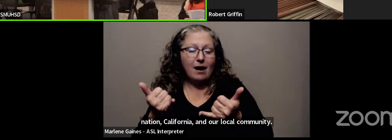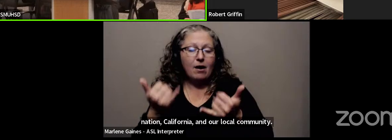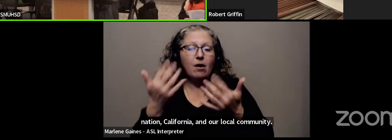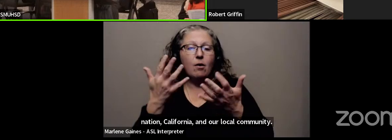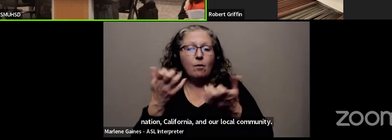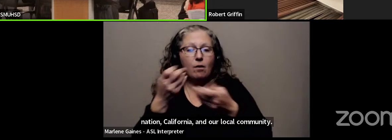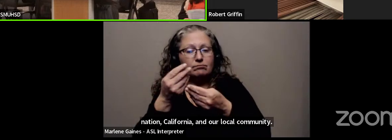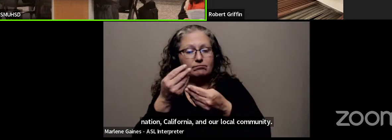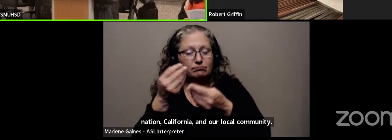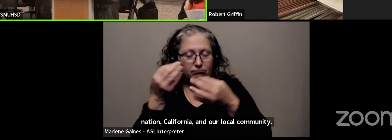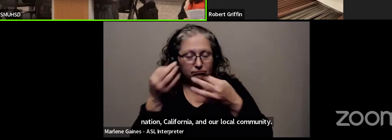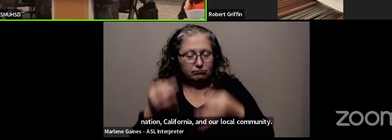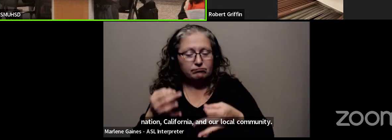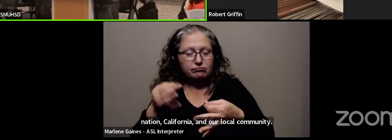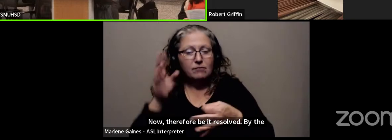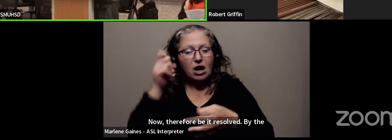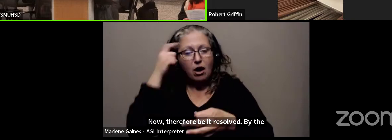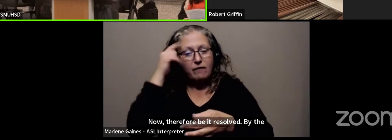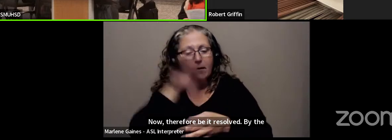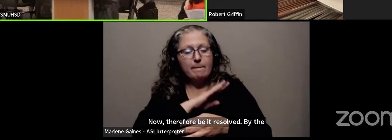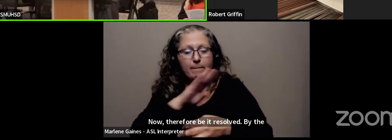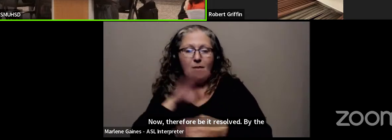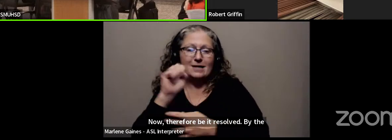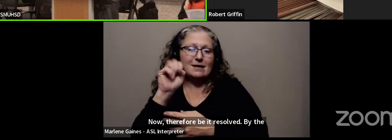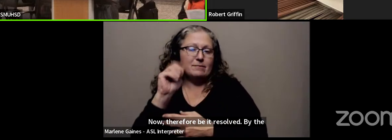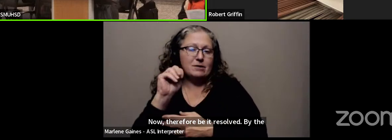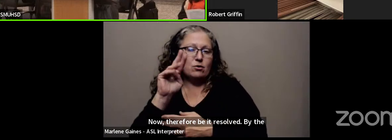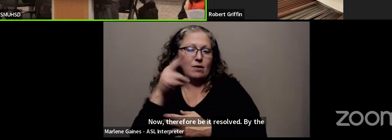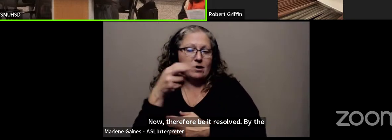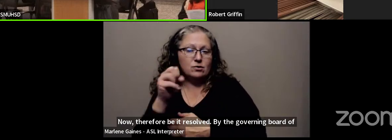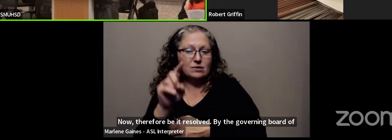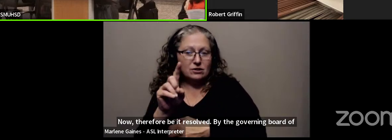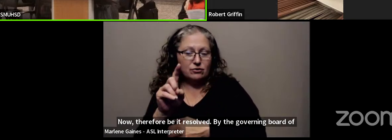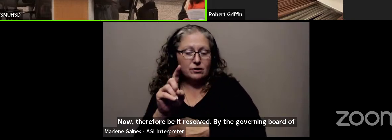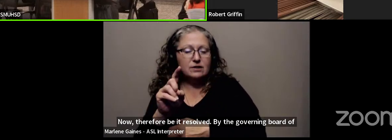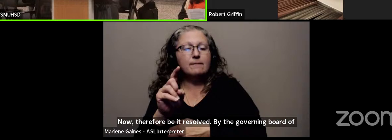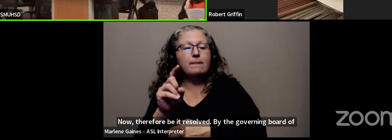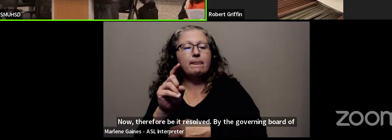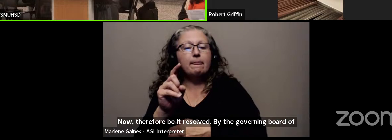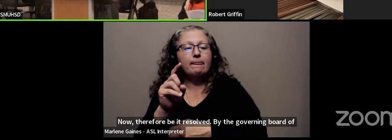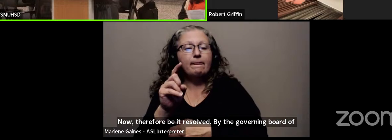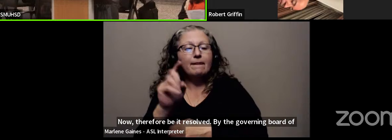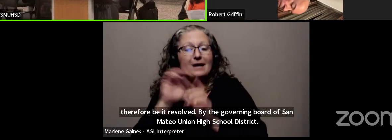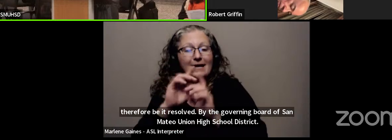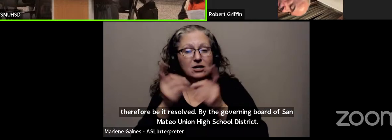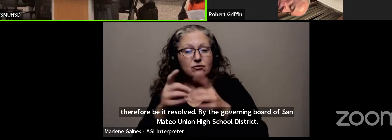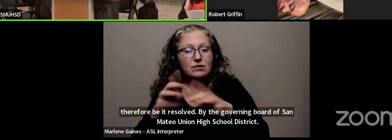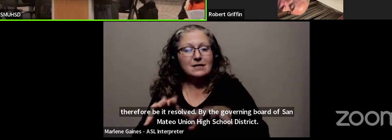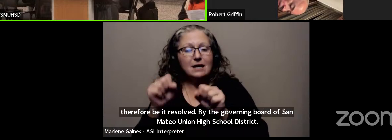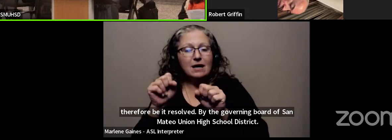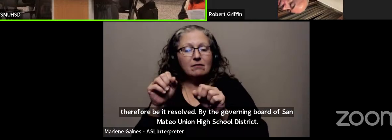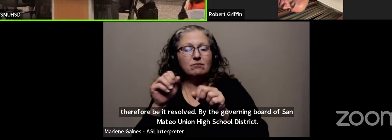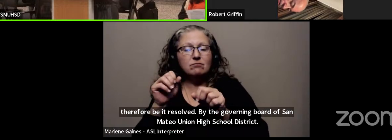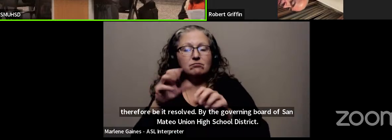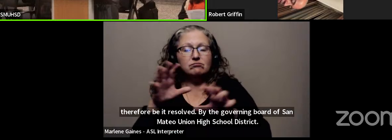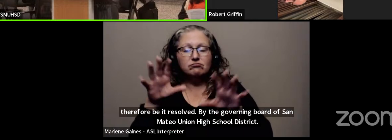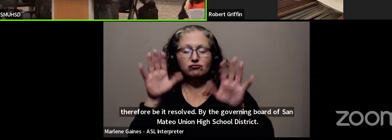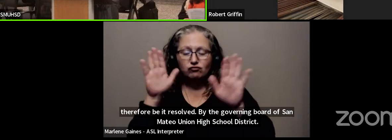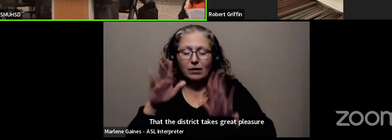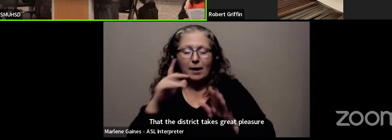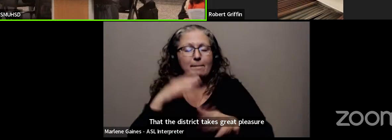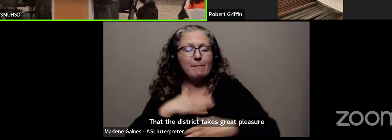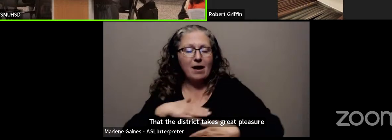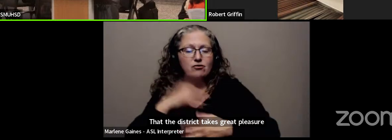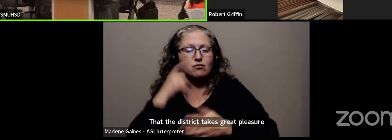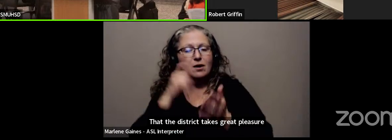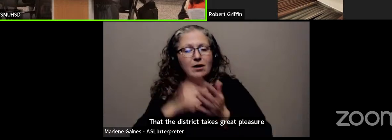it resolved by the governing board of San Mateo Union High School District that the district takes great pleasure in recognizing